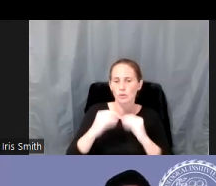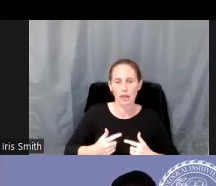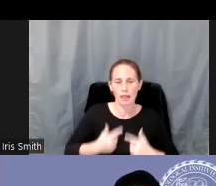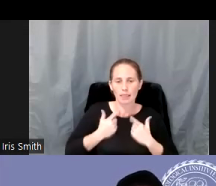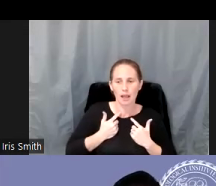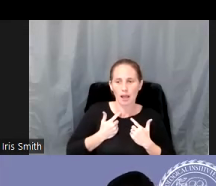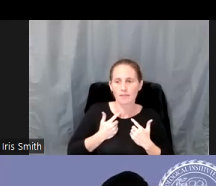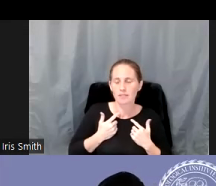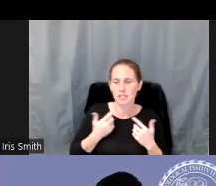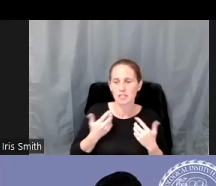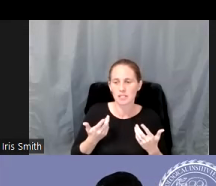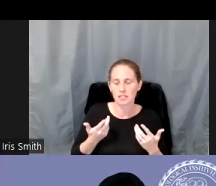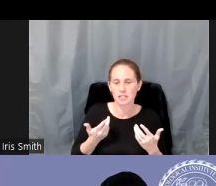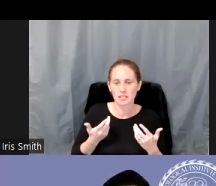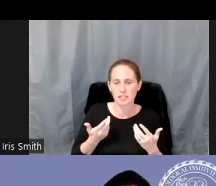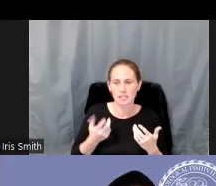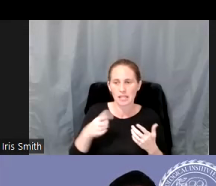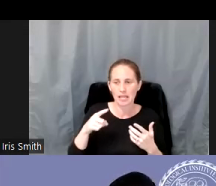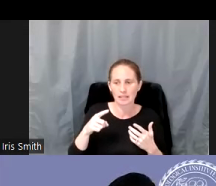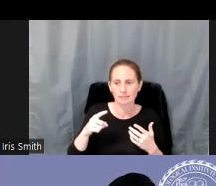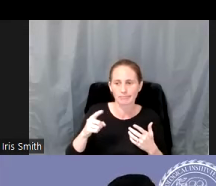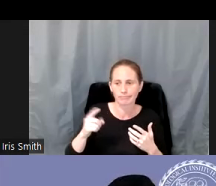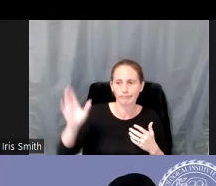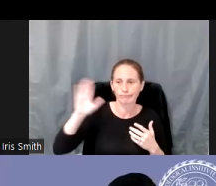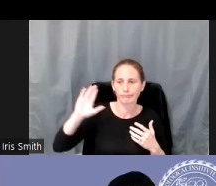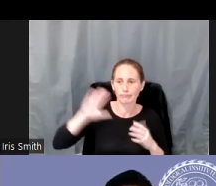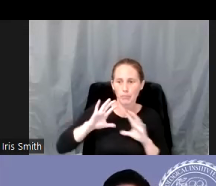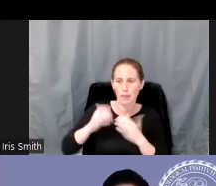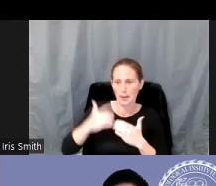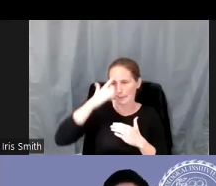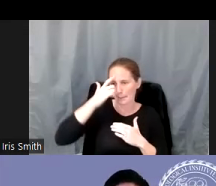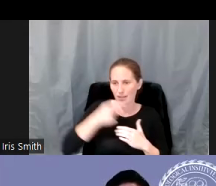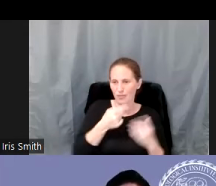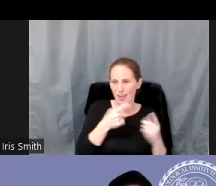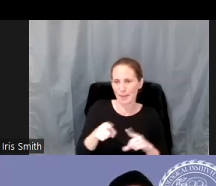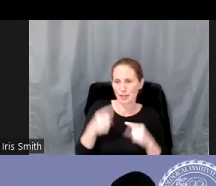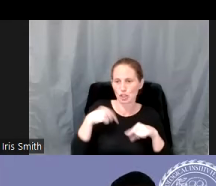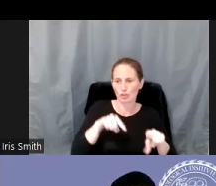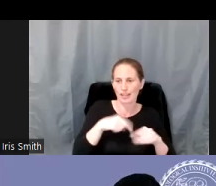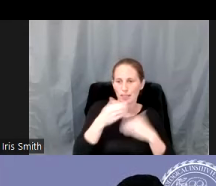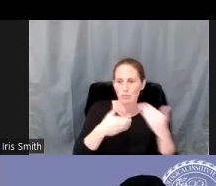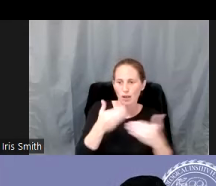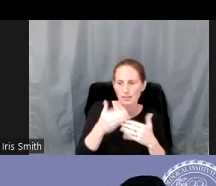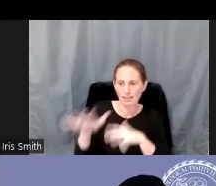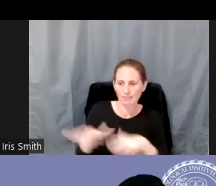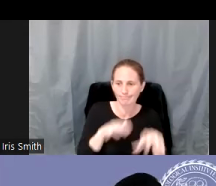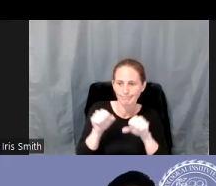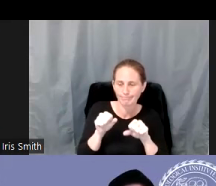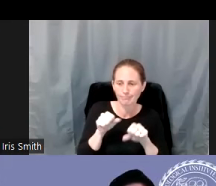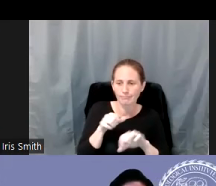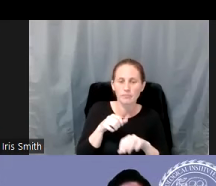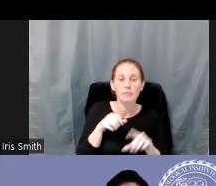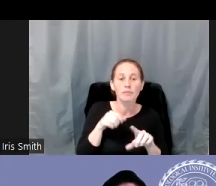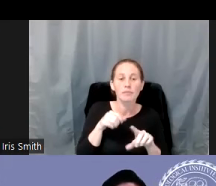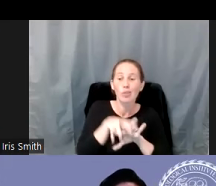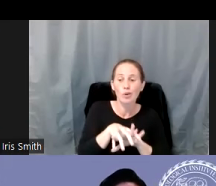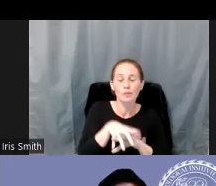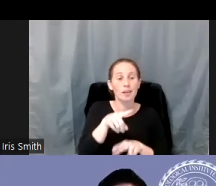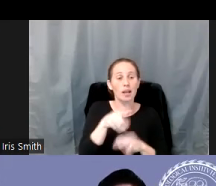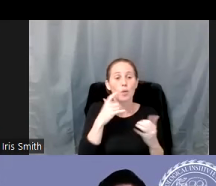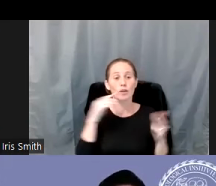and the lives of ancestral populations because of what was happening during the process of colonialism. I want to just focus now very